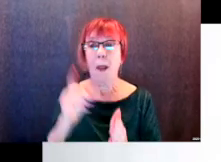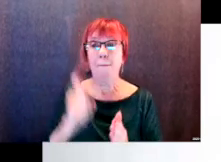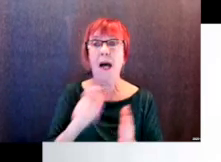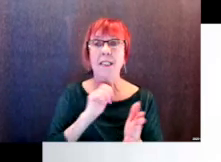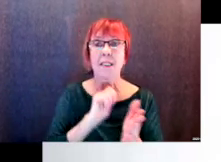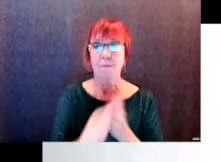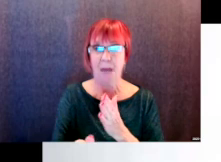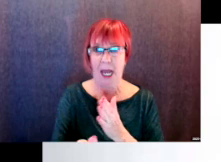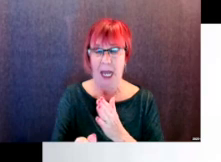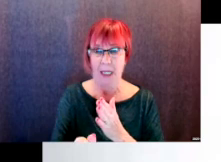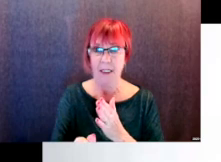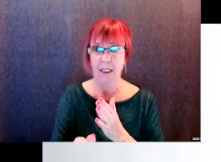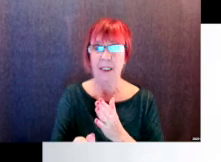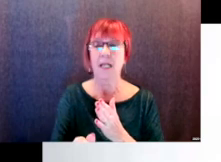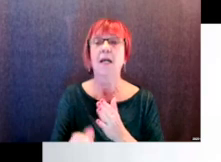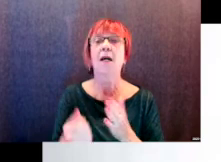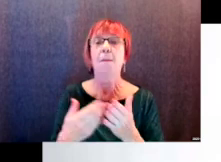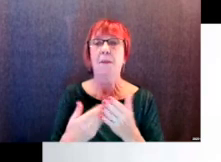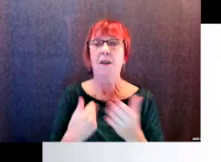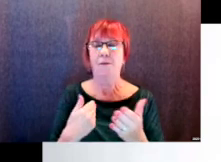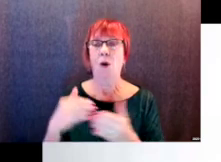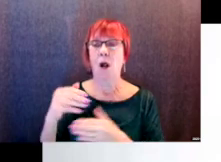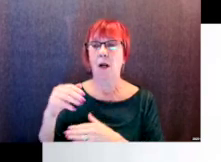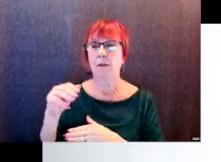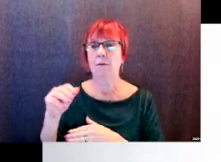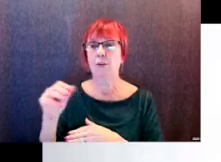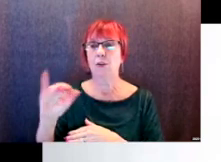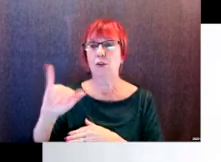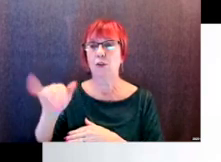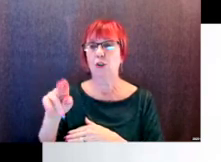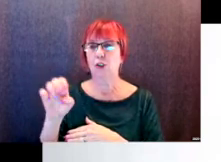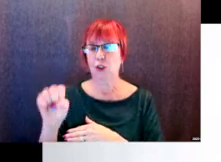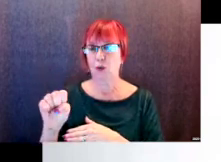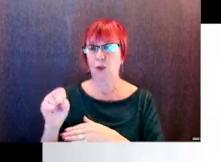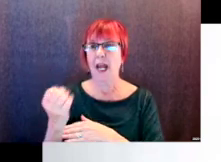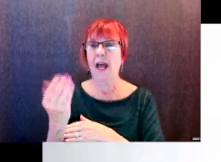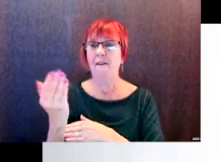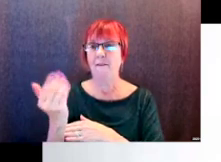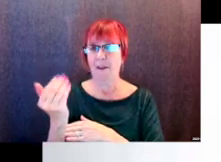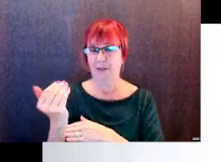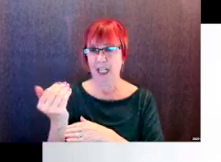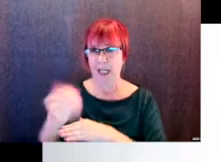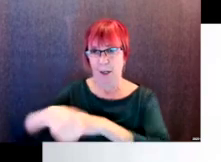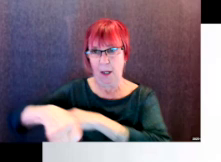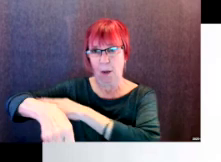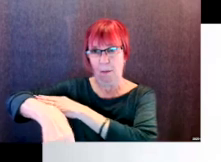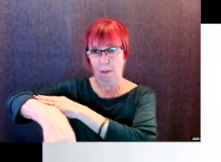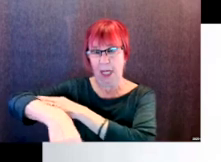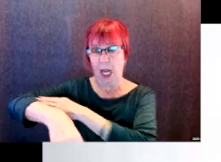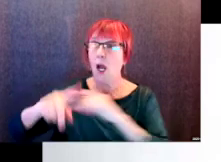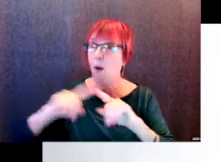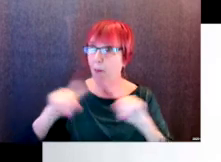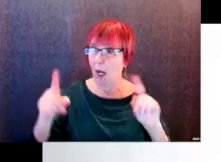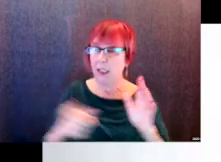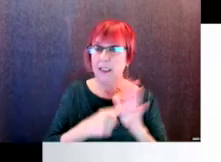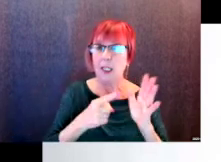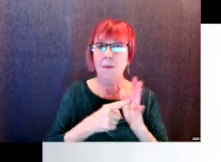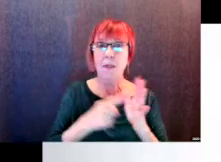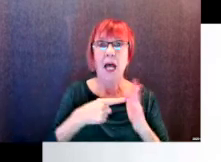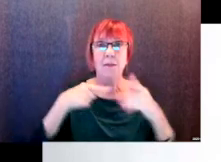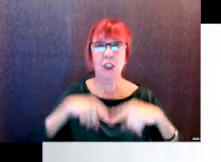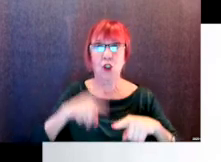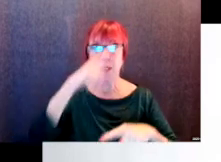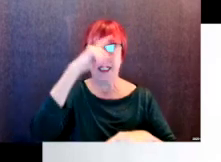may receive trailer budget bills toward the end of the legislative session, such as for our greenhouse